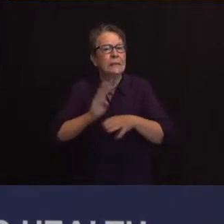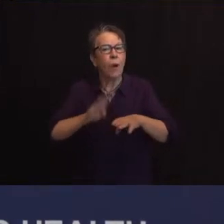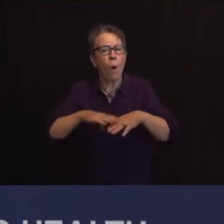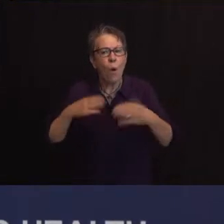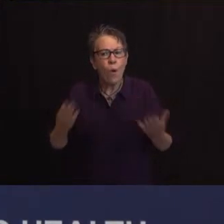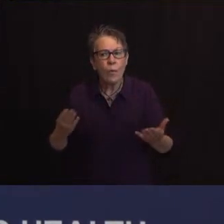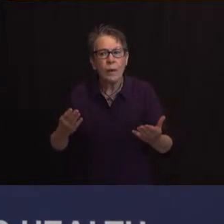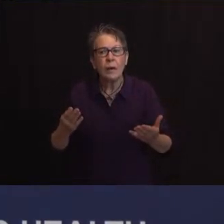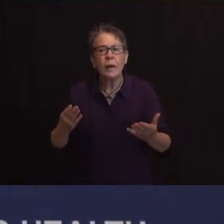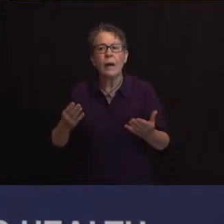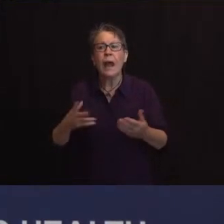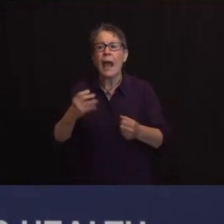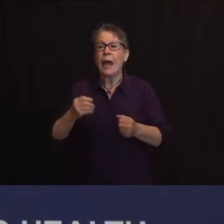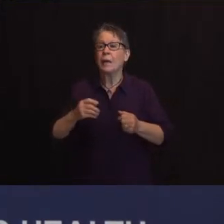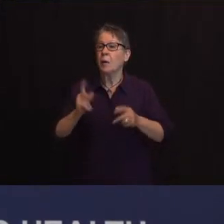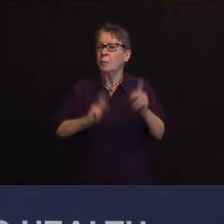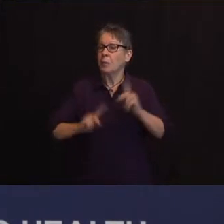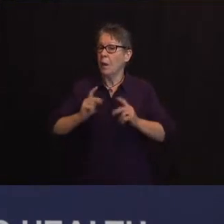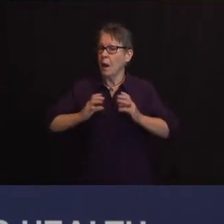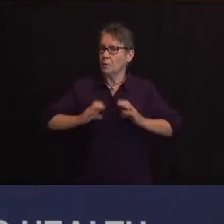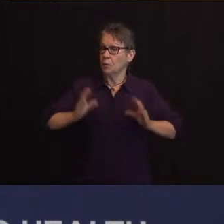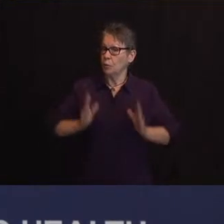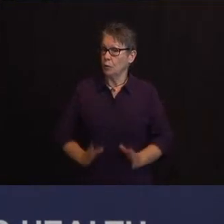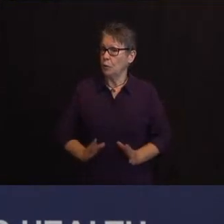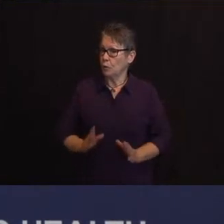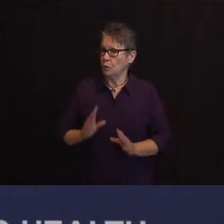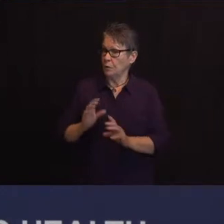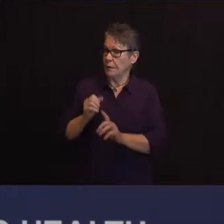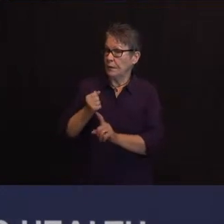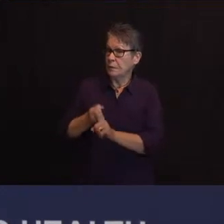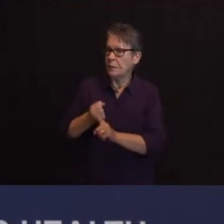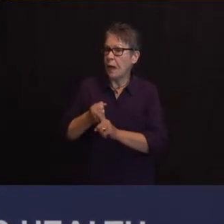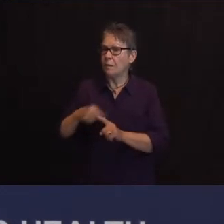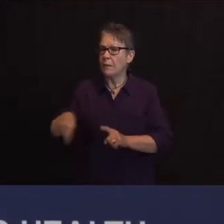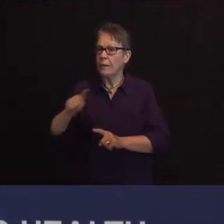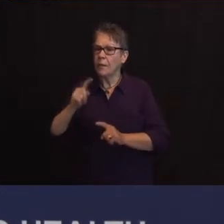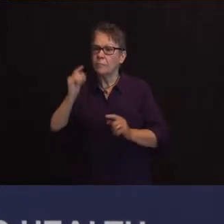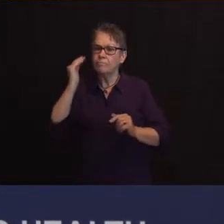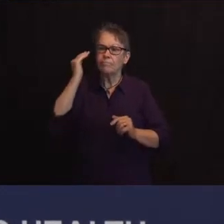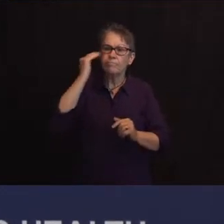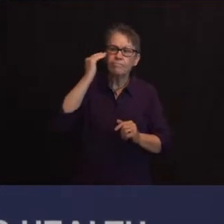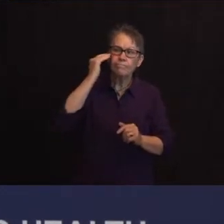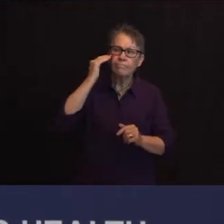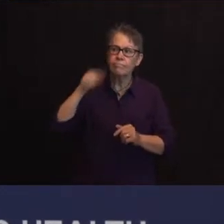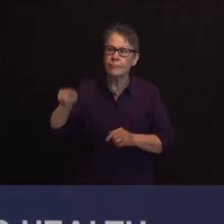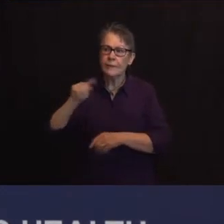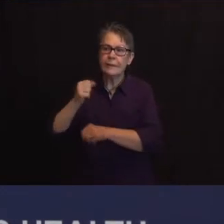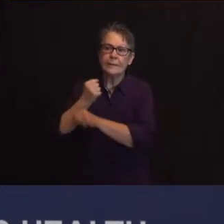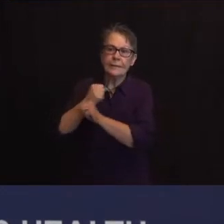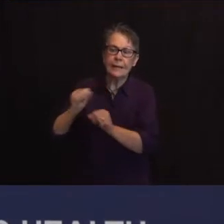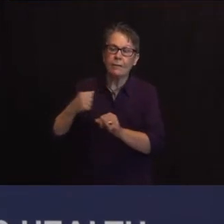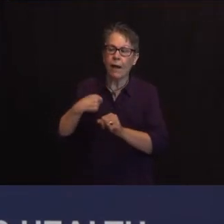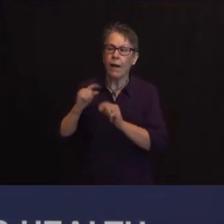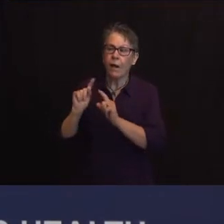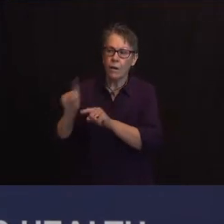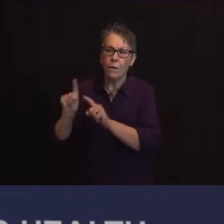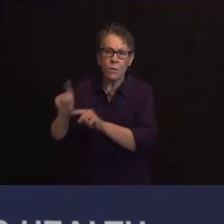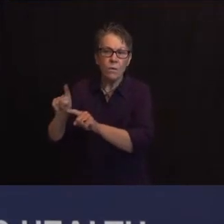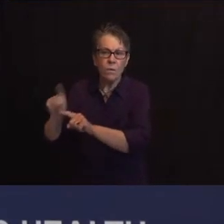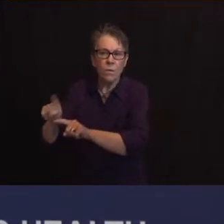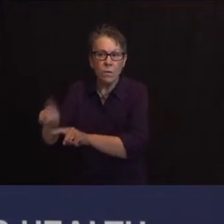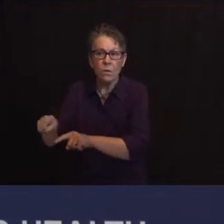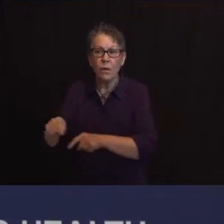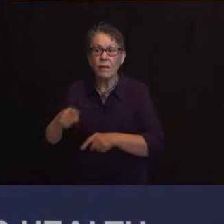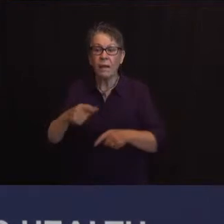customers who overwhelmingly know a good situation, a safe public health situation, when they see one versus one that